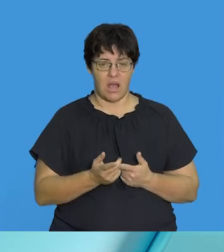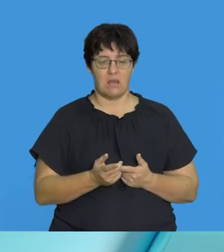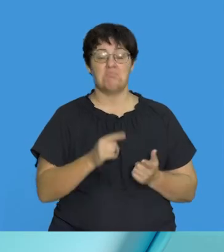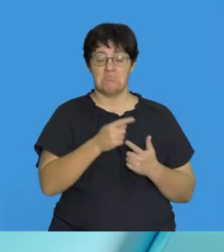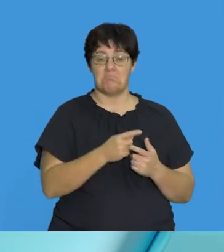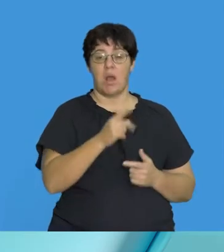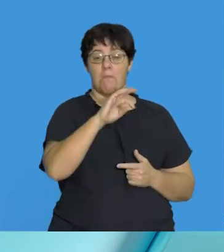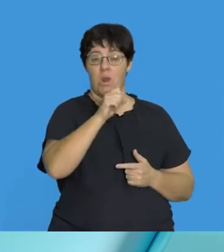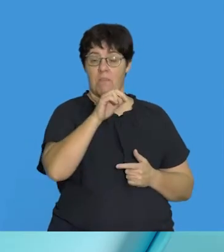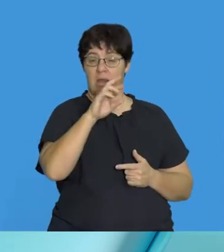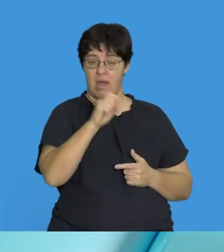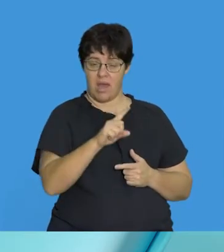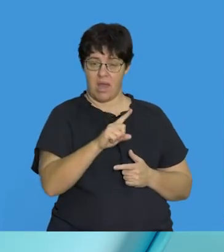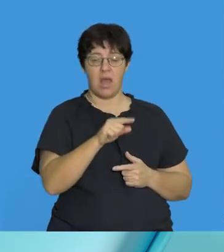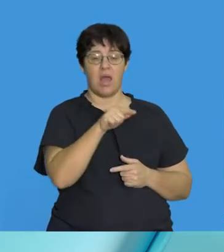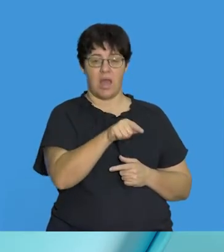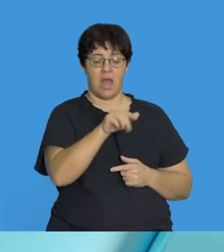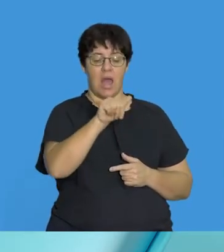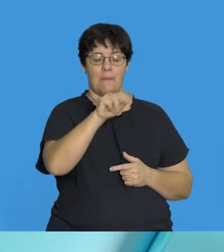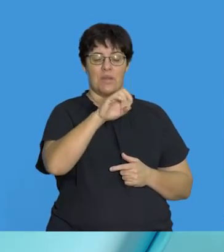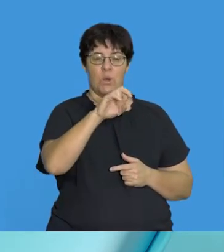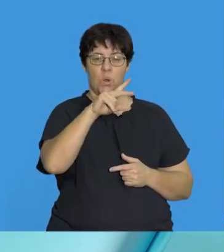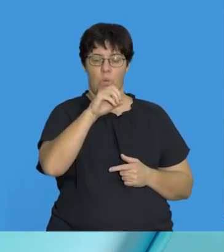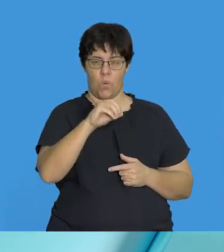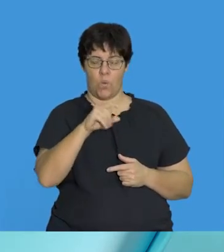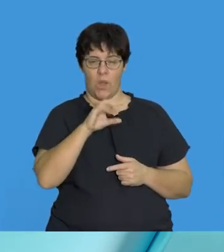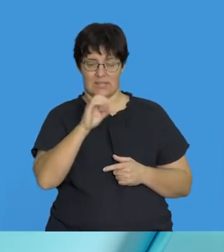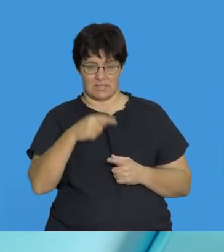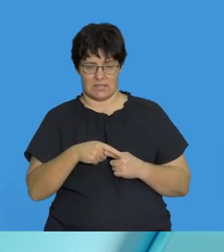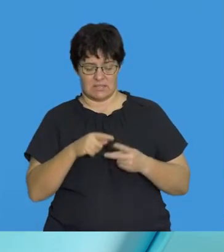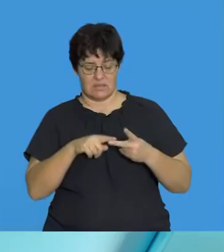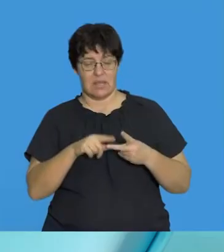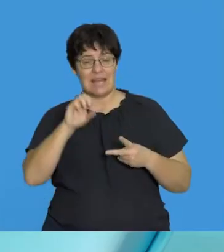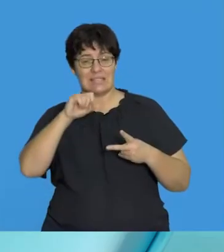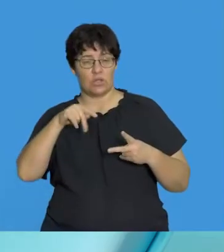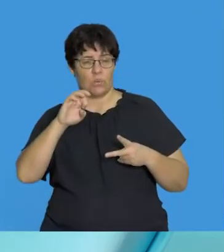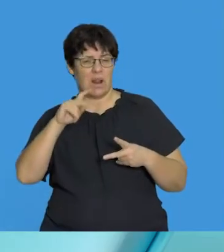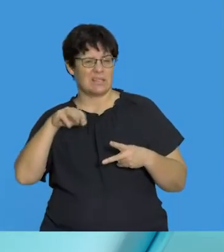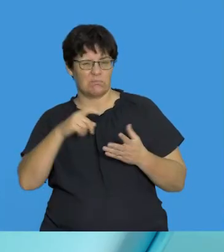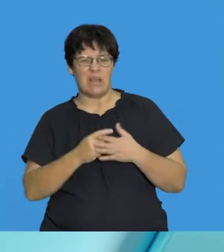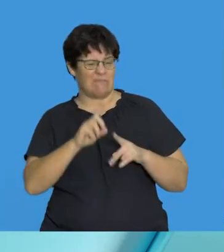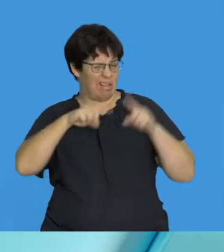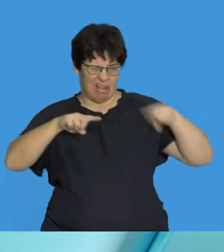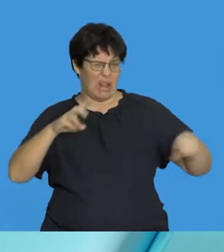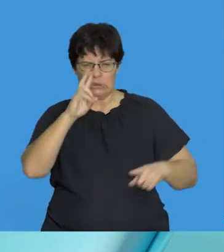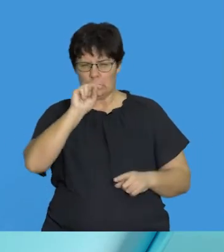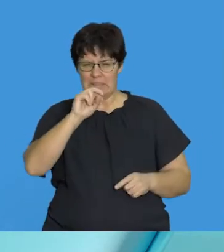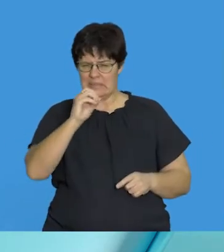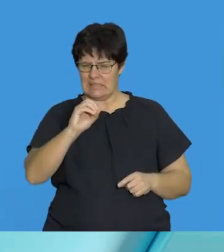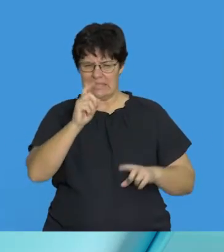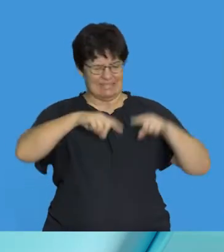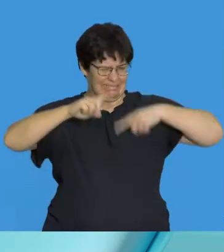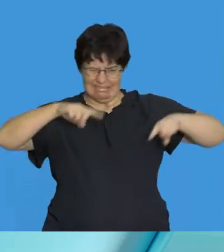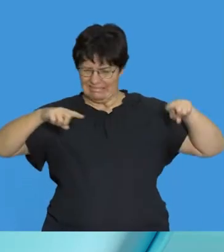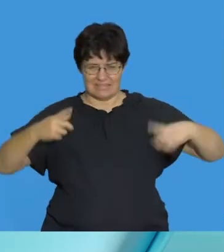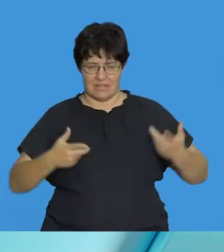amino acids, and these amino acids are present in the cytoplasm. We have a host of about 20 different amino acids, and these